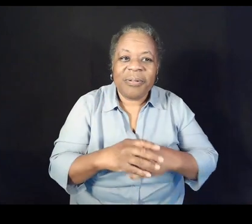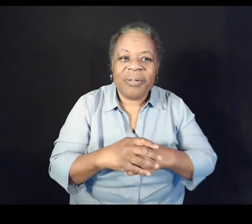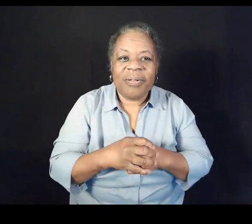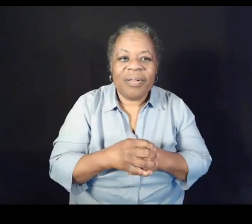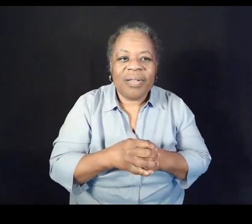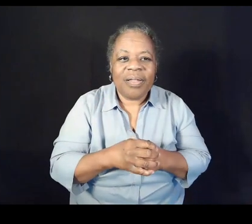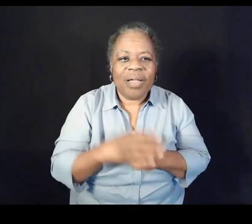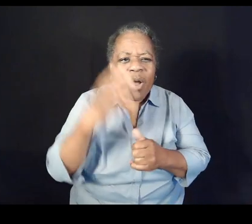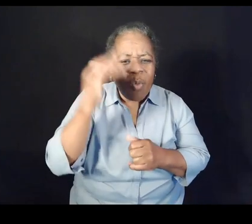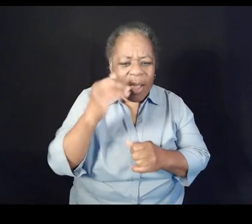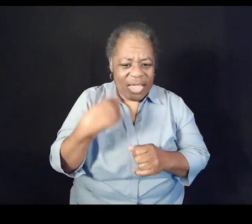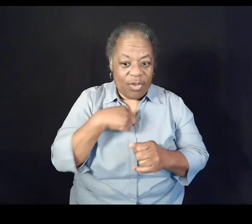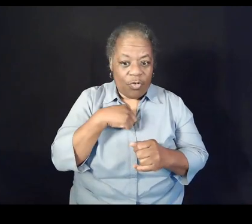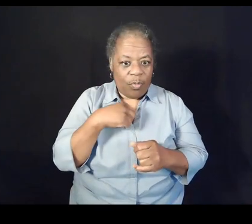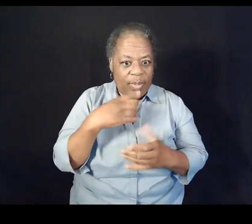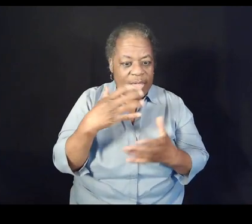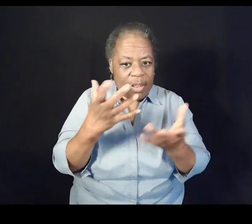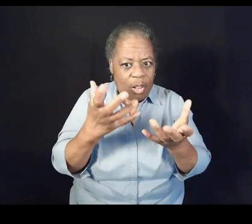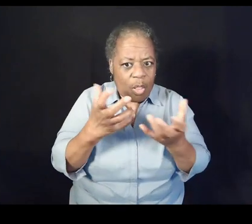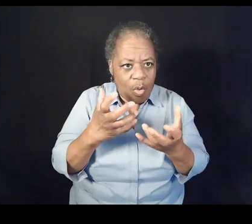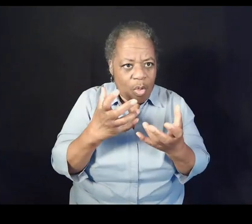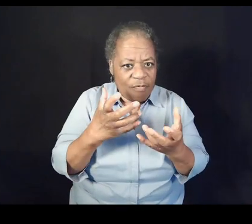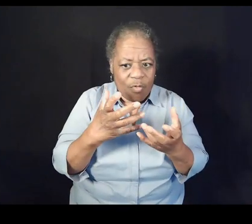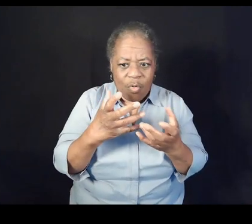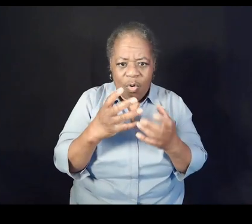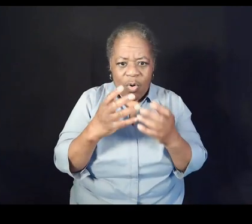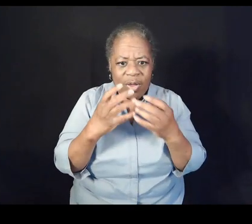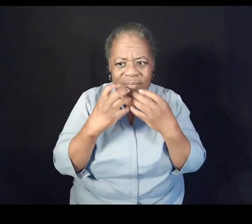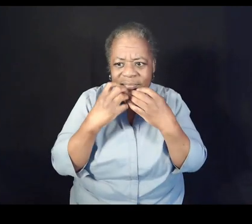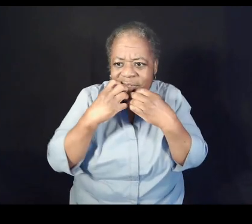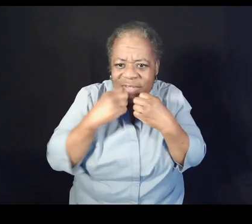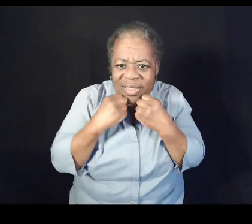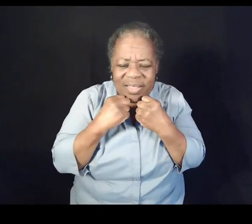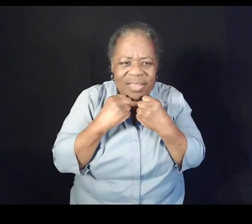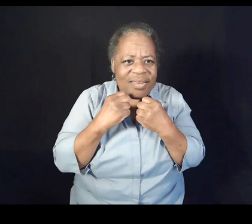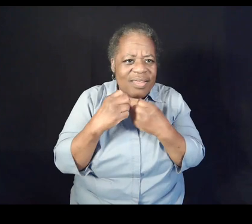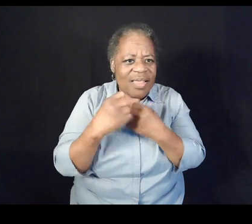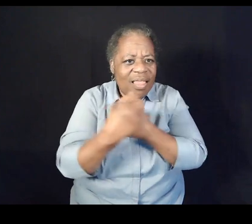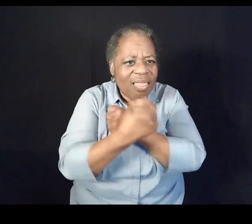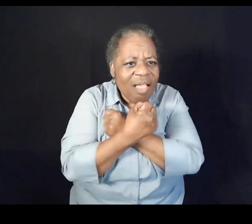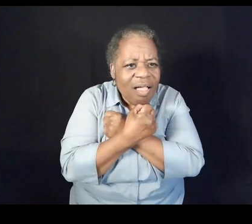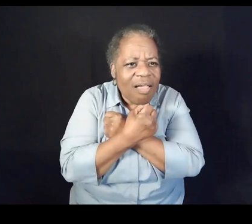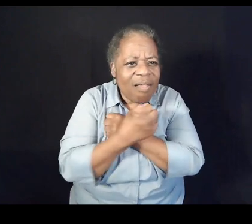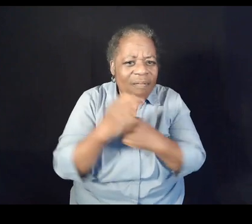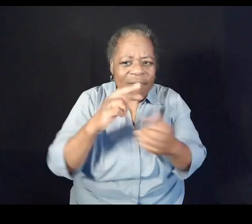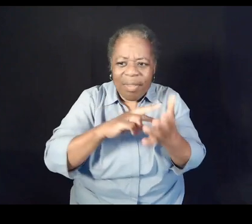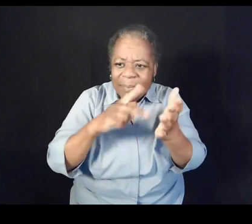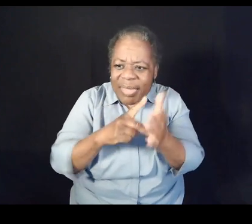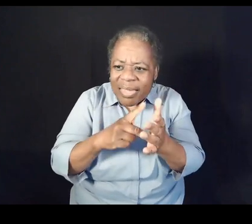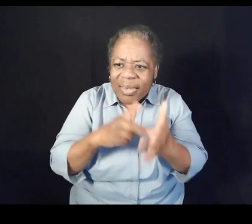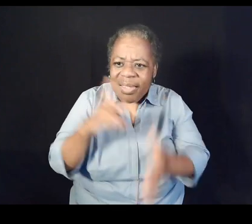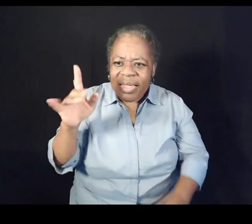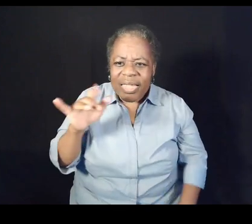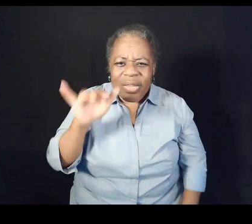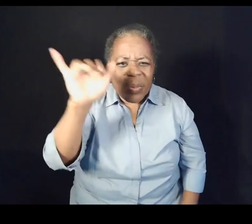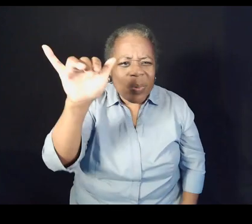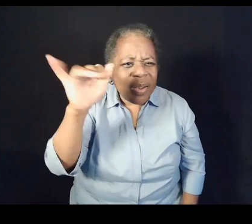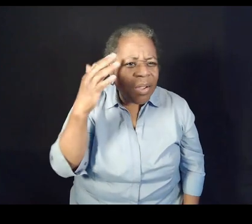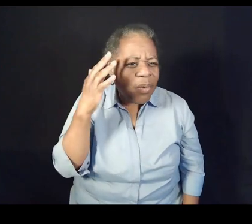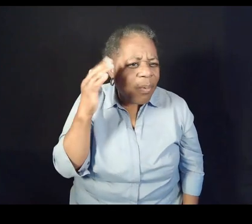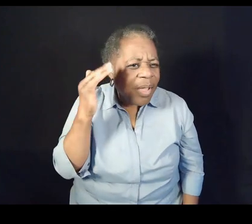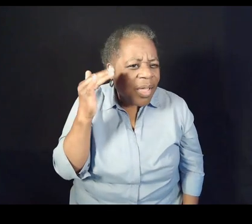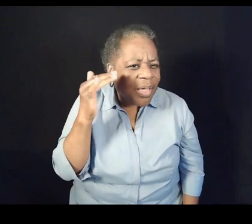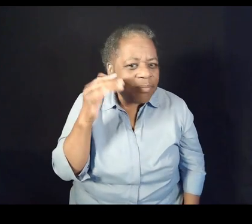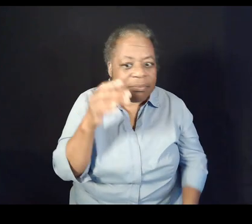Why do we long for morality, for love, for meaning, for eternity? The